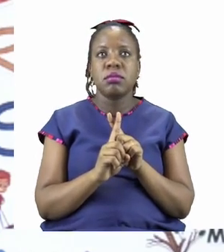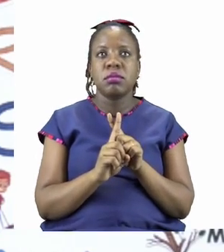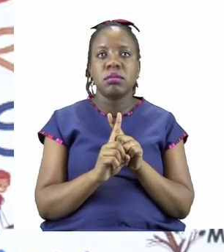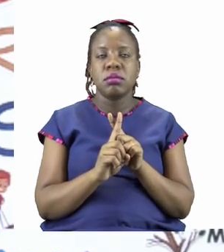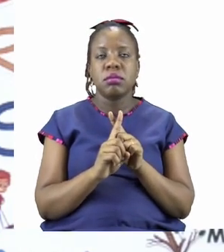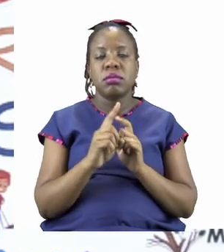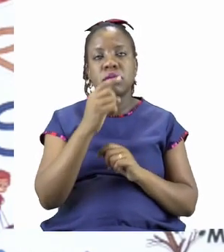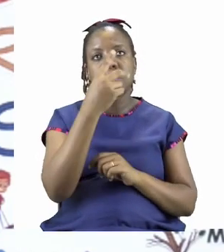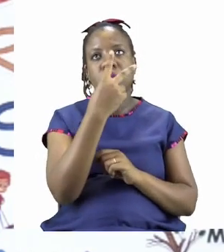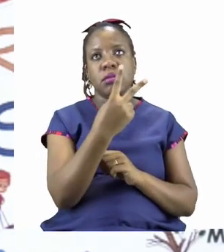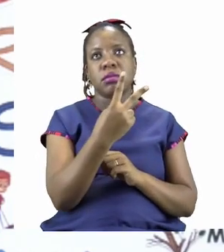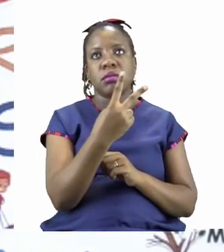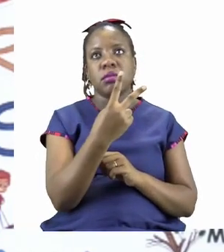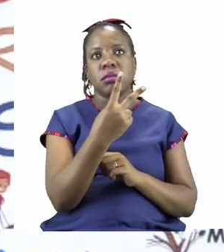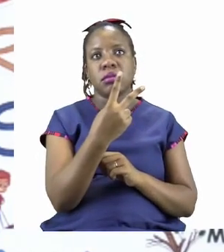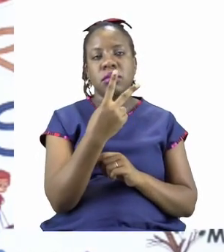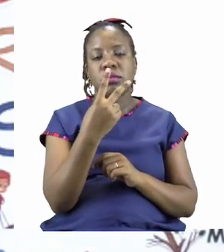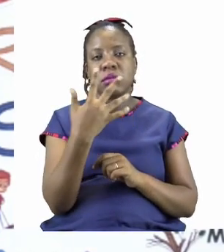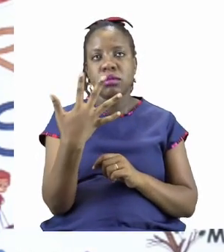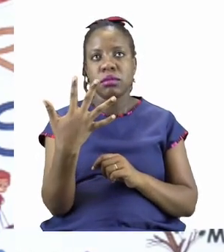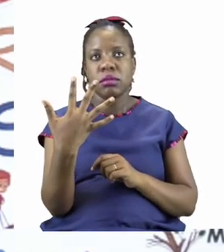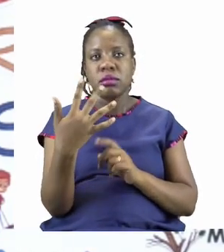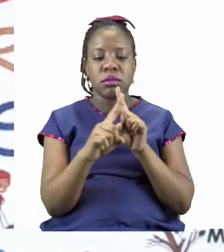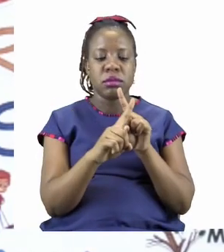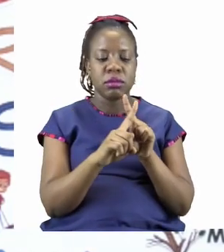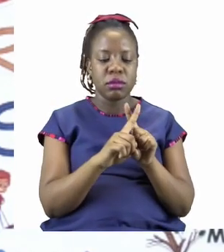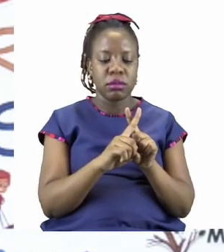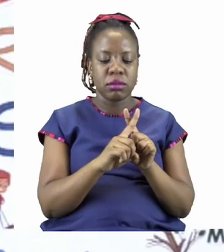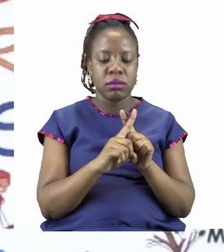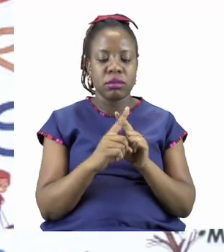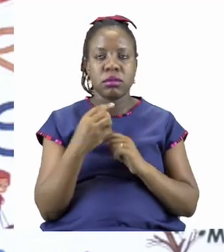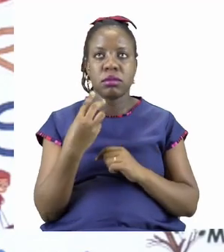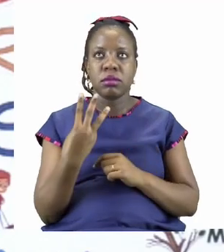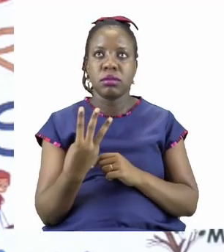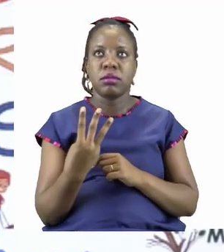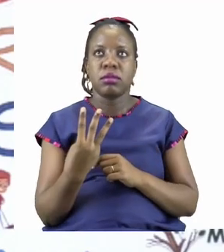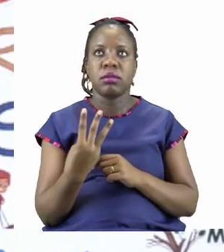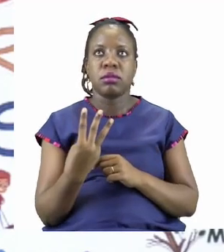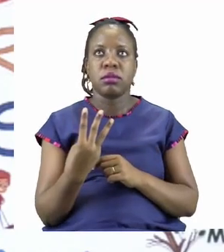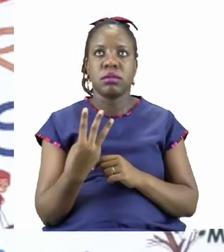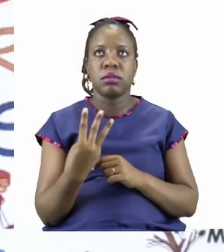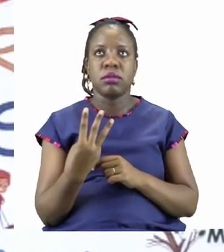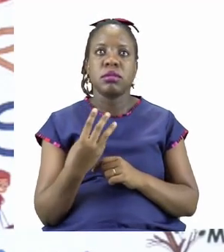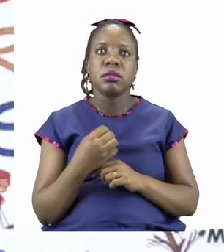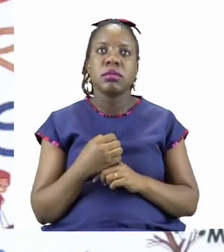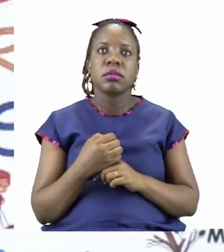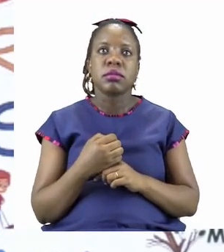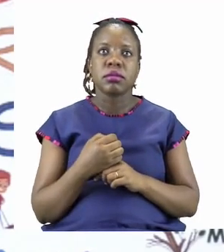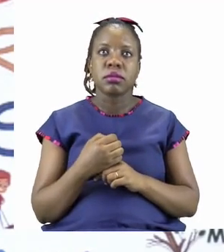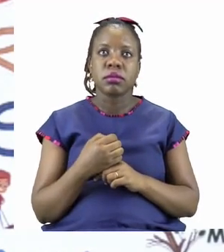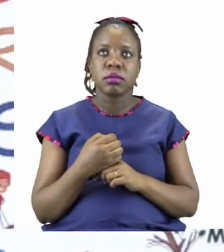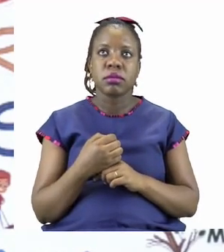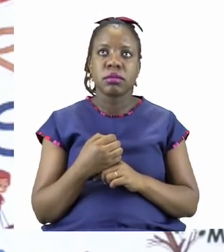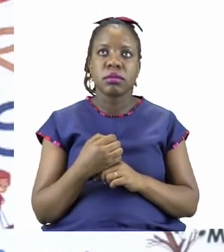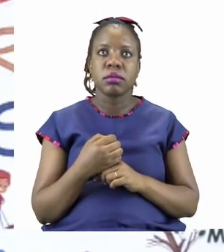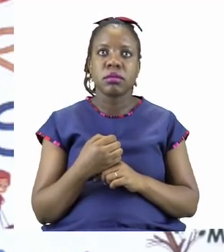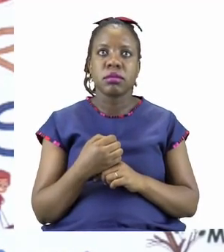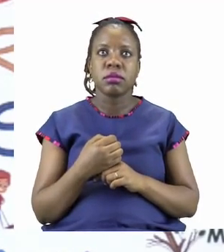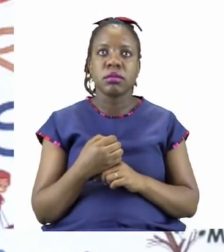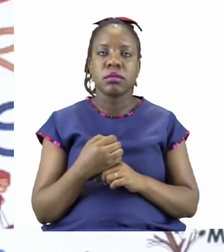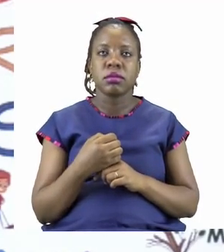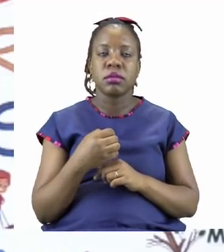have 25 times 3. So let's try. We first say